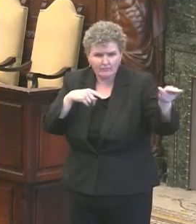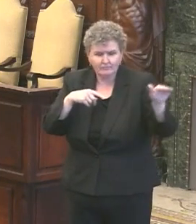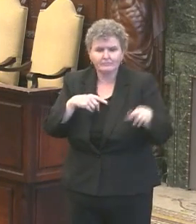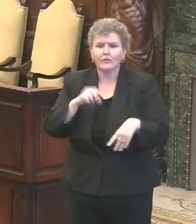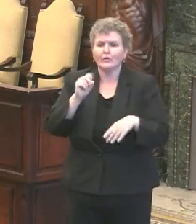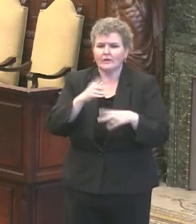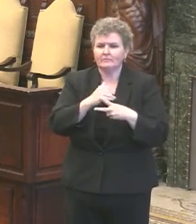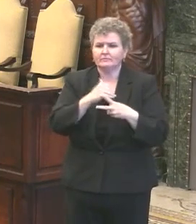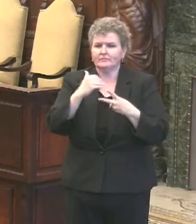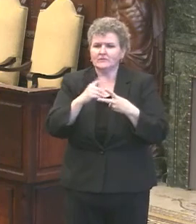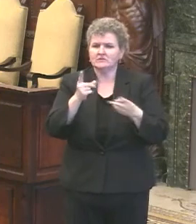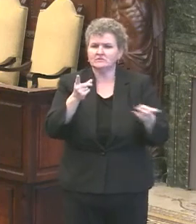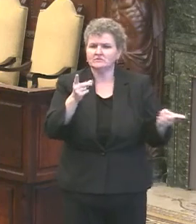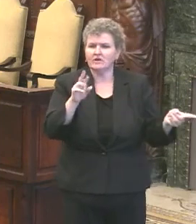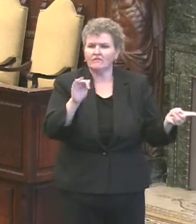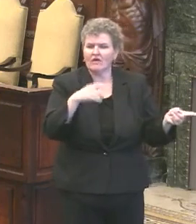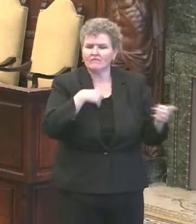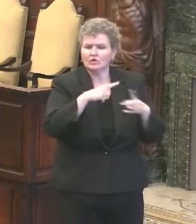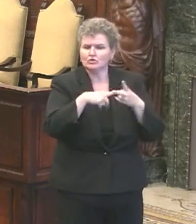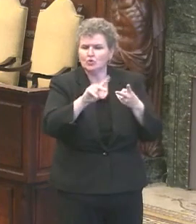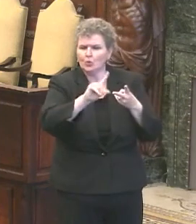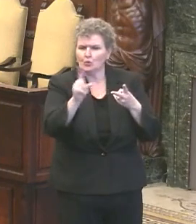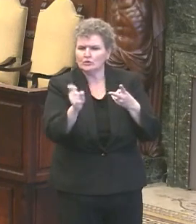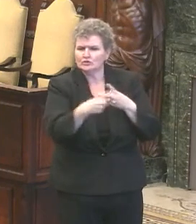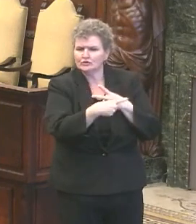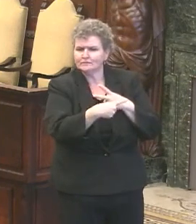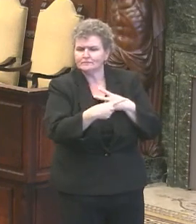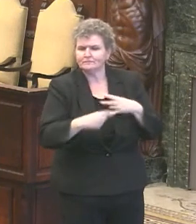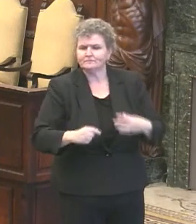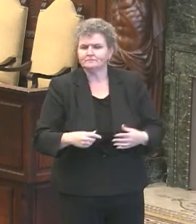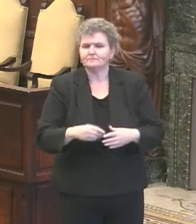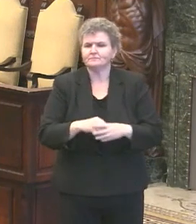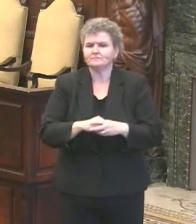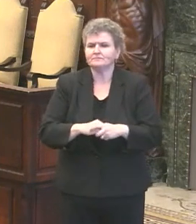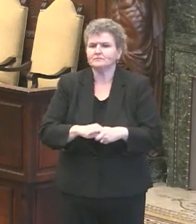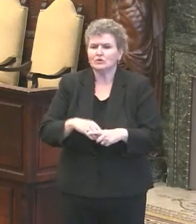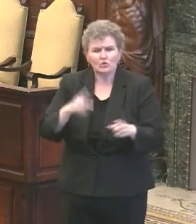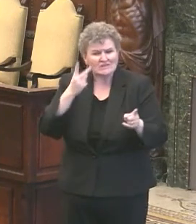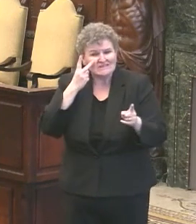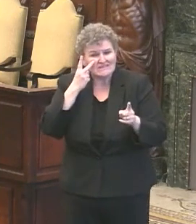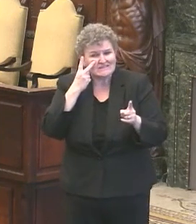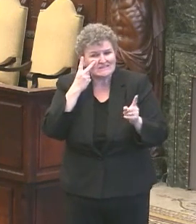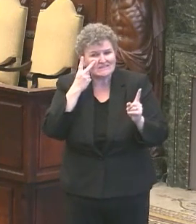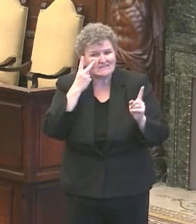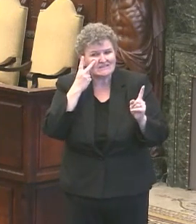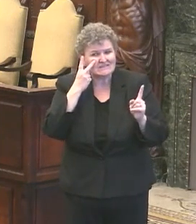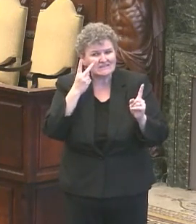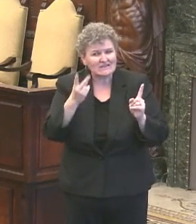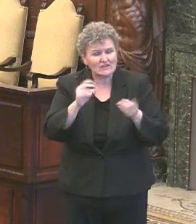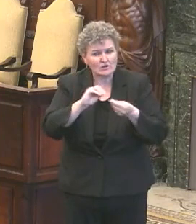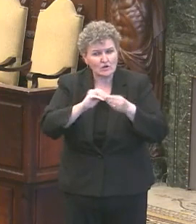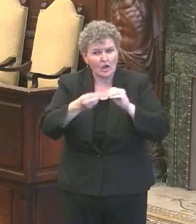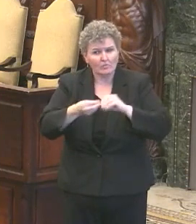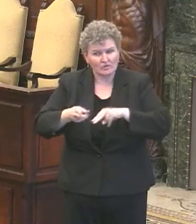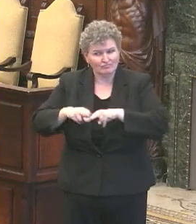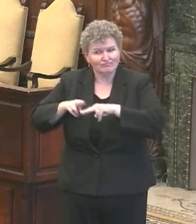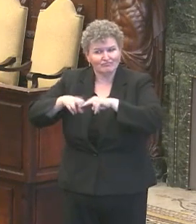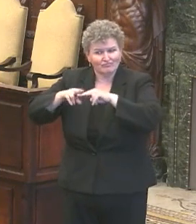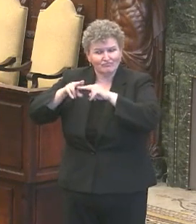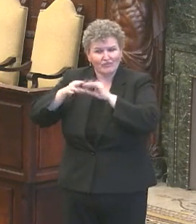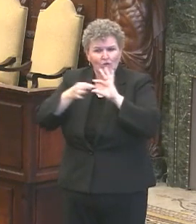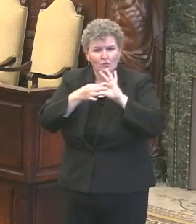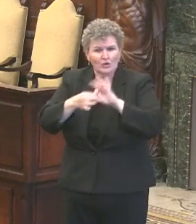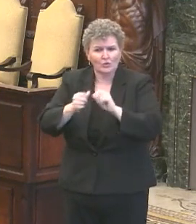Dr. Farley, real quick, you said that you saw possibly some correlation to rising numbers in restaurants. I